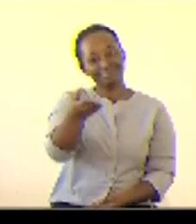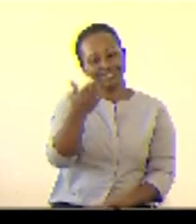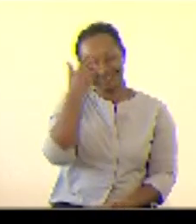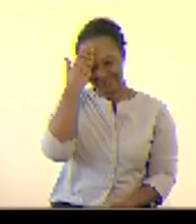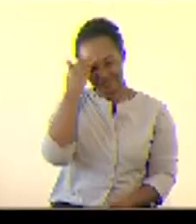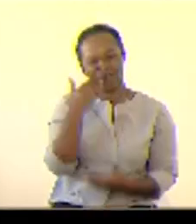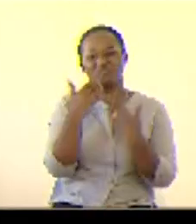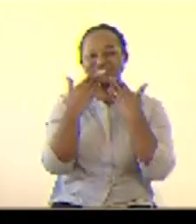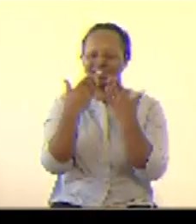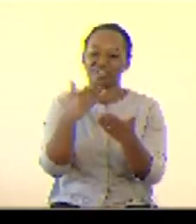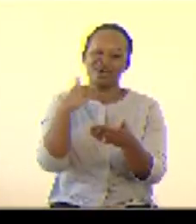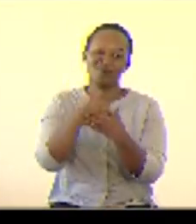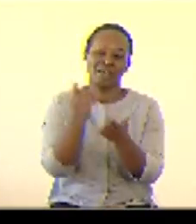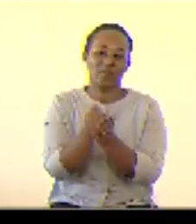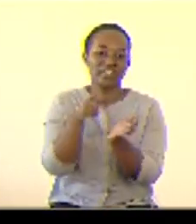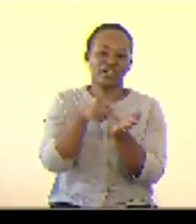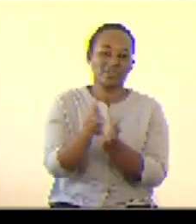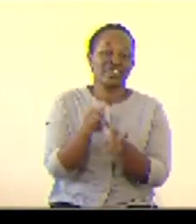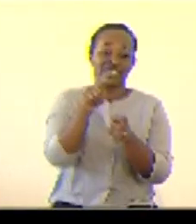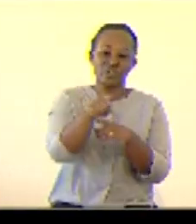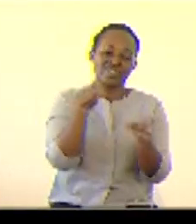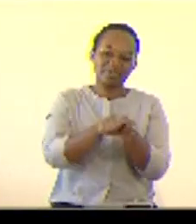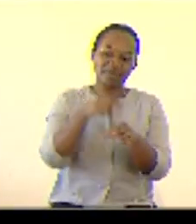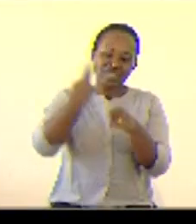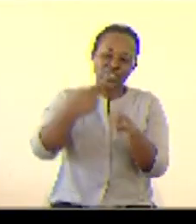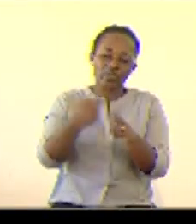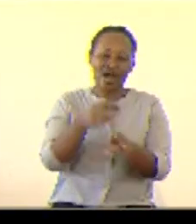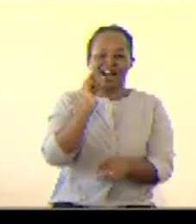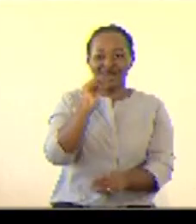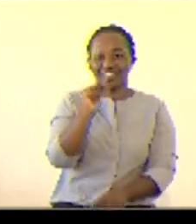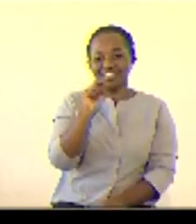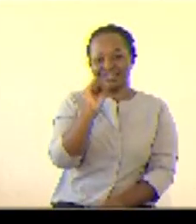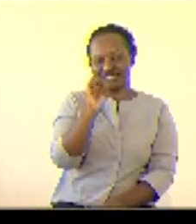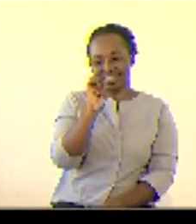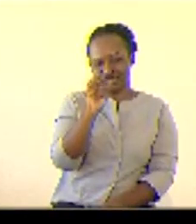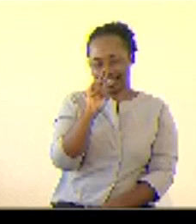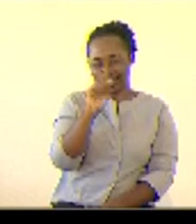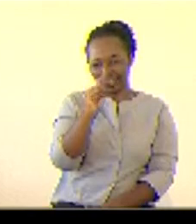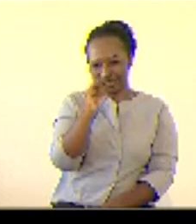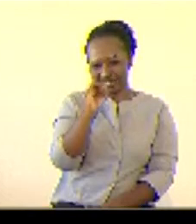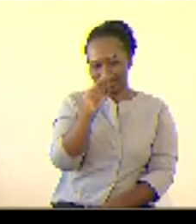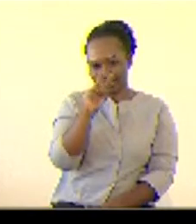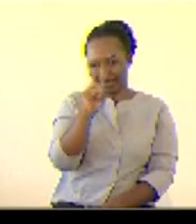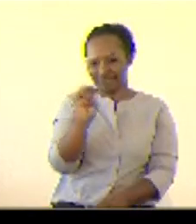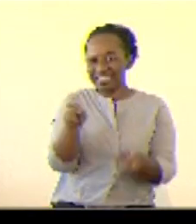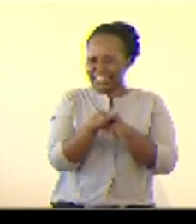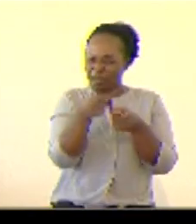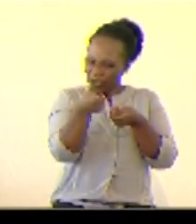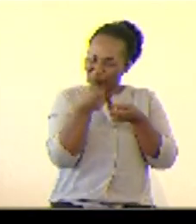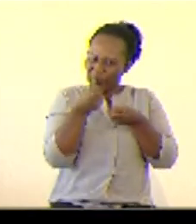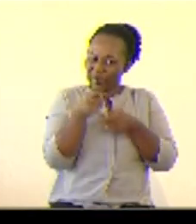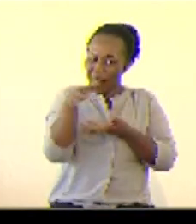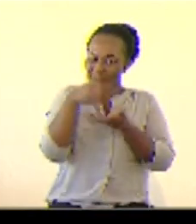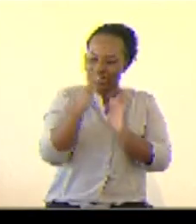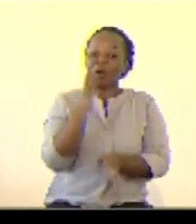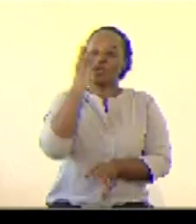buying. That is an incentive which may attract him to come back. We have after-sales services